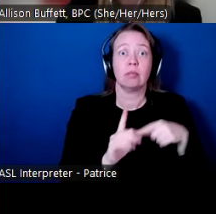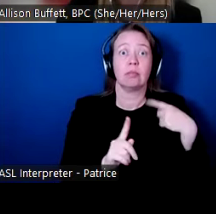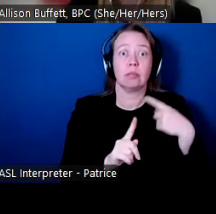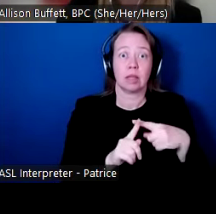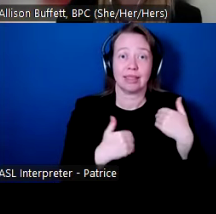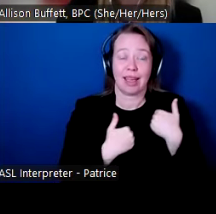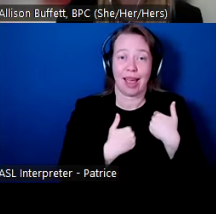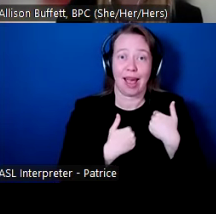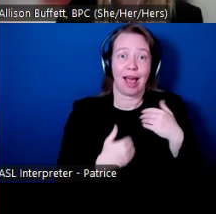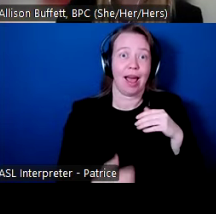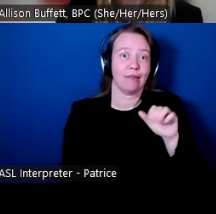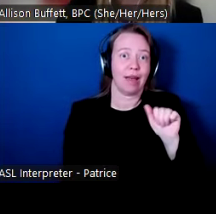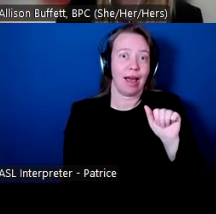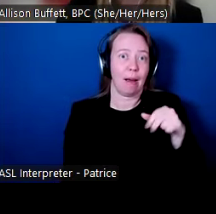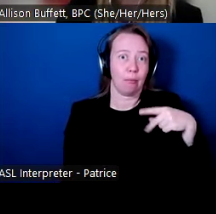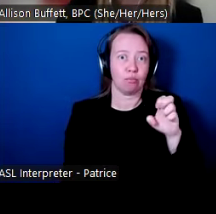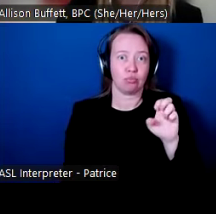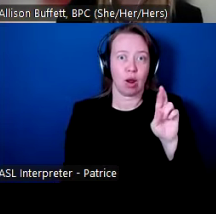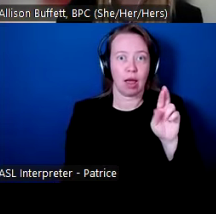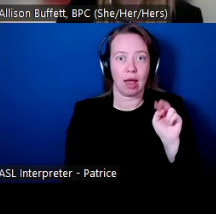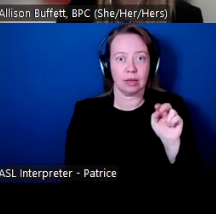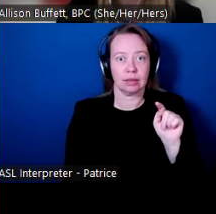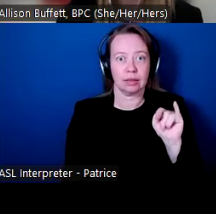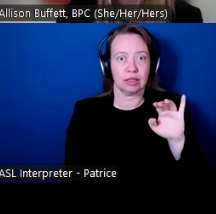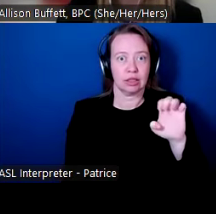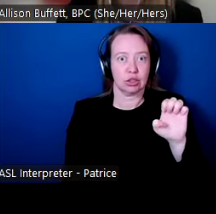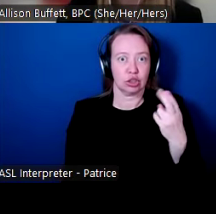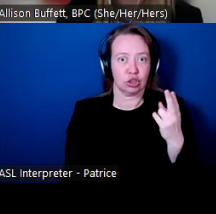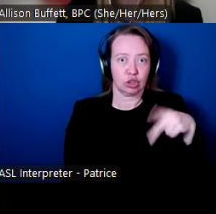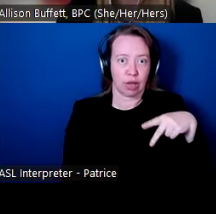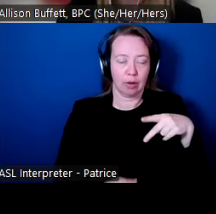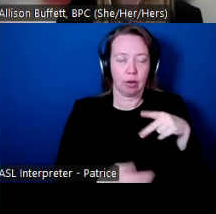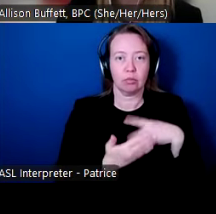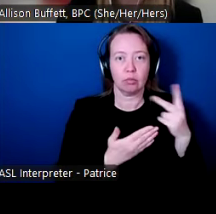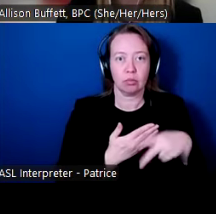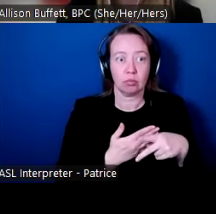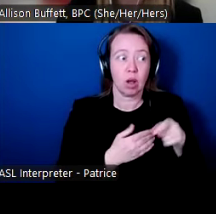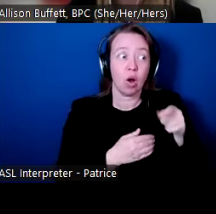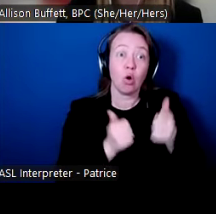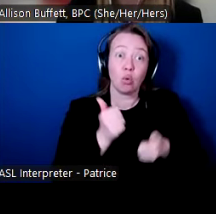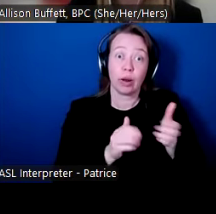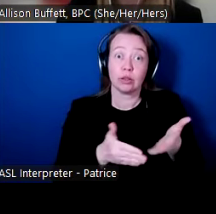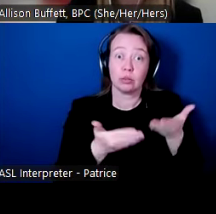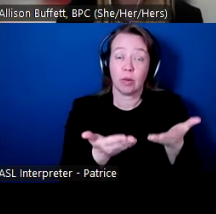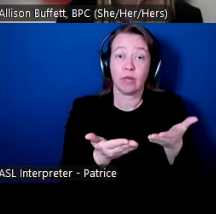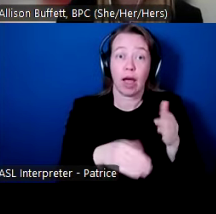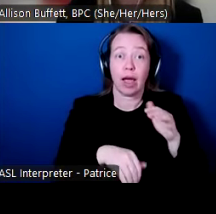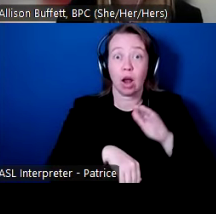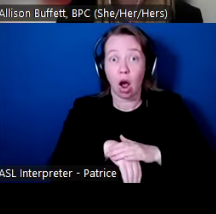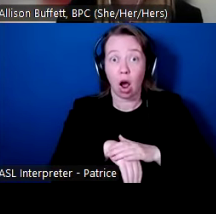program. These apprenticeship programs combine on-the-job training with classroom instruction.